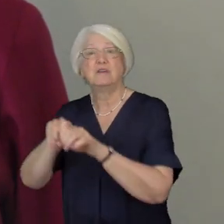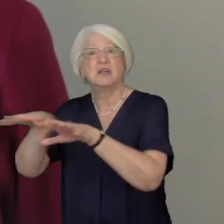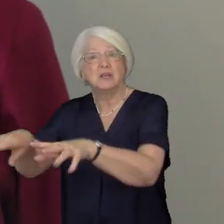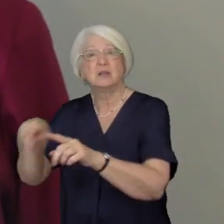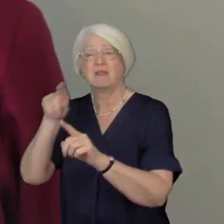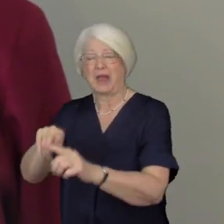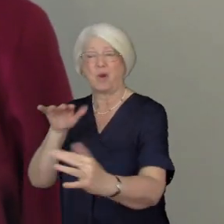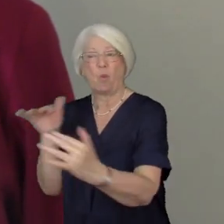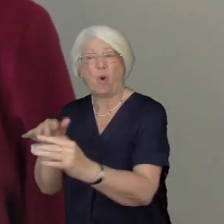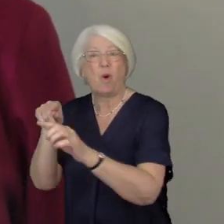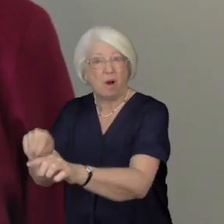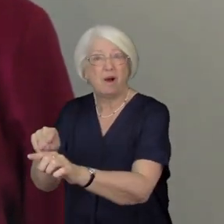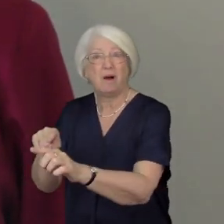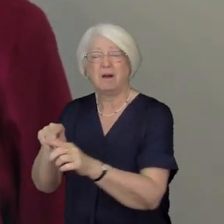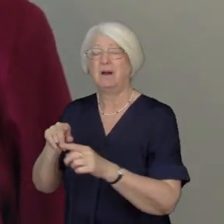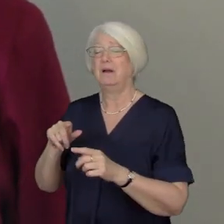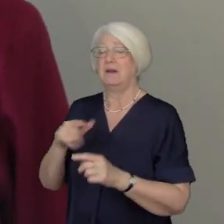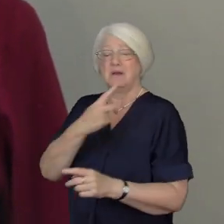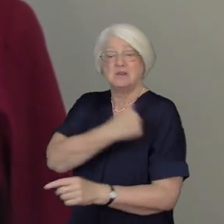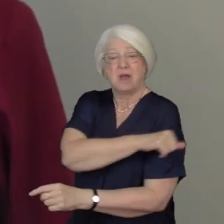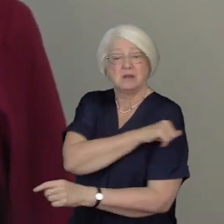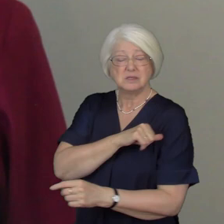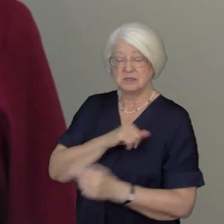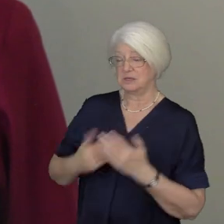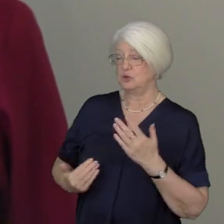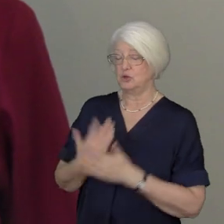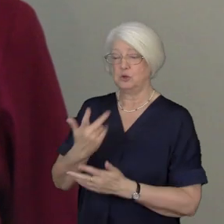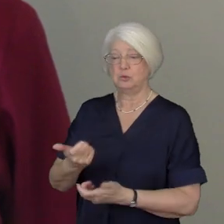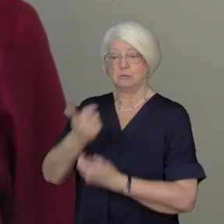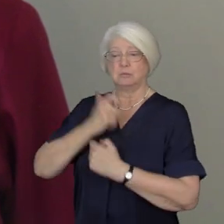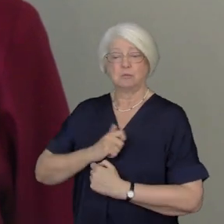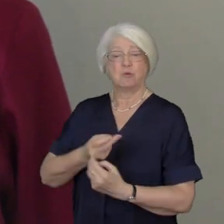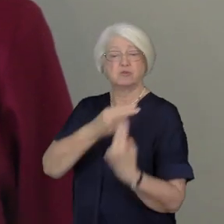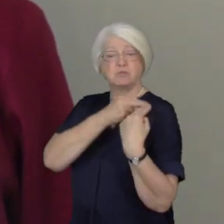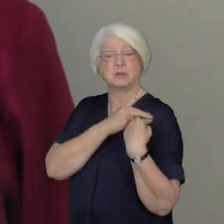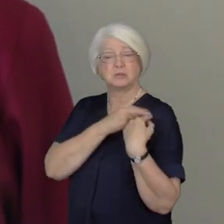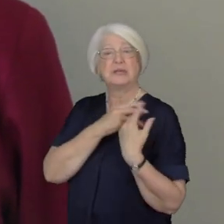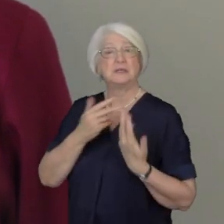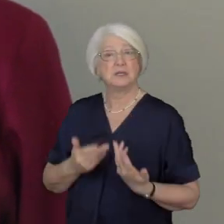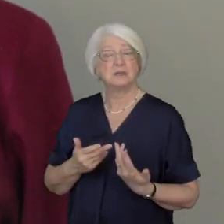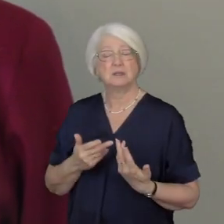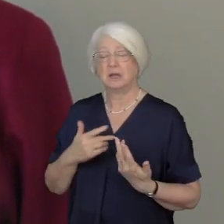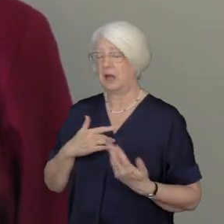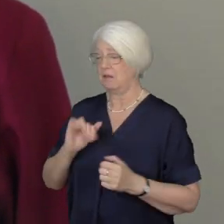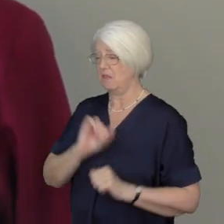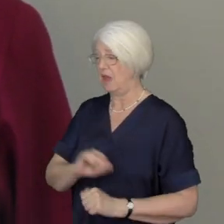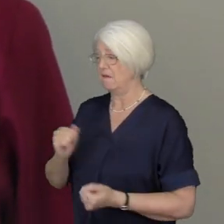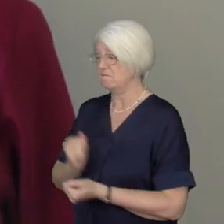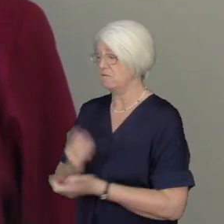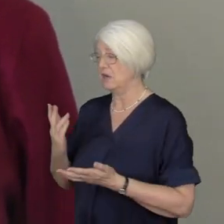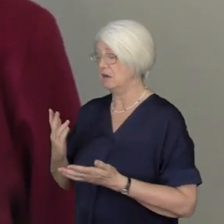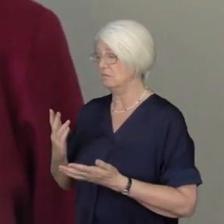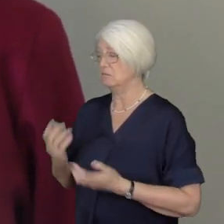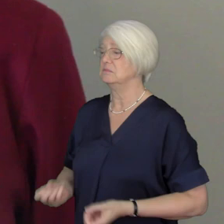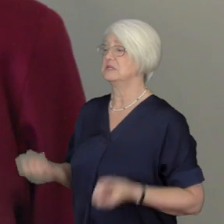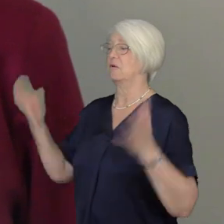roles and sacrifice their own freedom for others. In the Crimea, most of the soldiers died